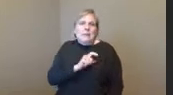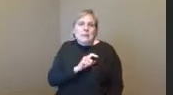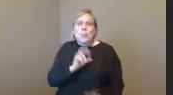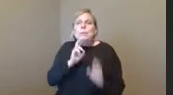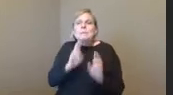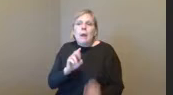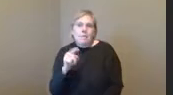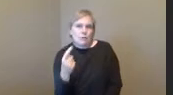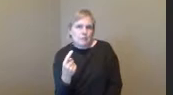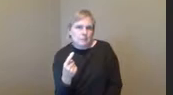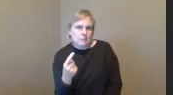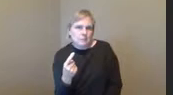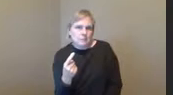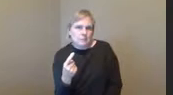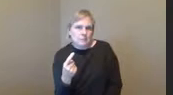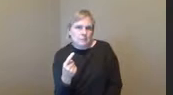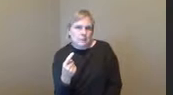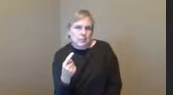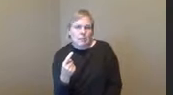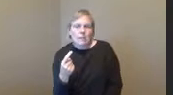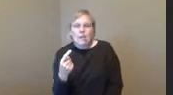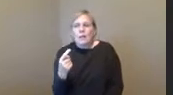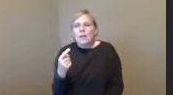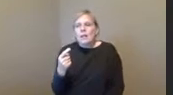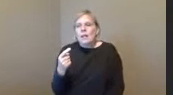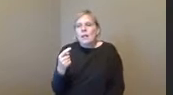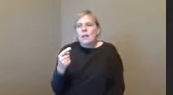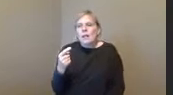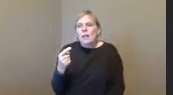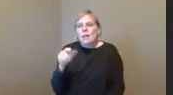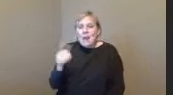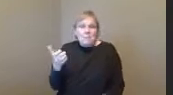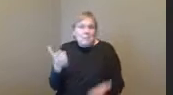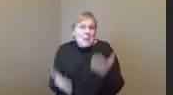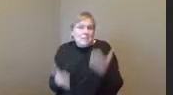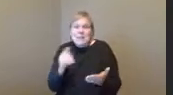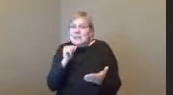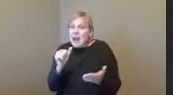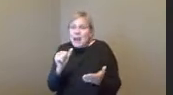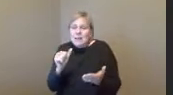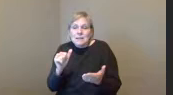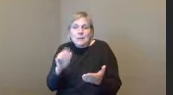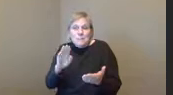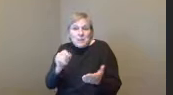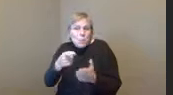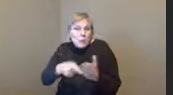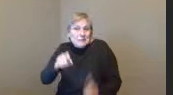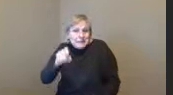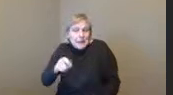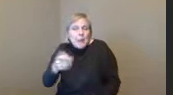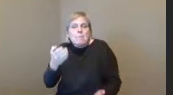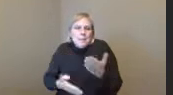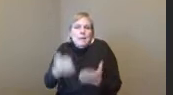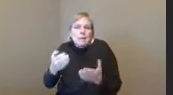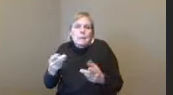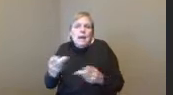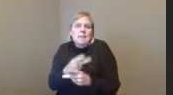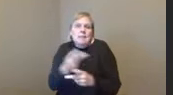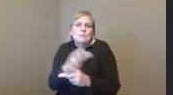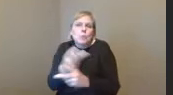first, and that may not be what's needed. That may exacerbate